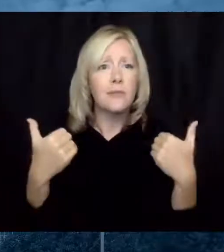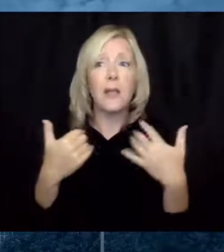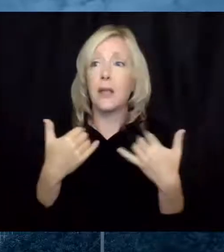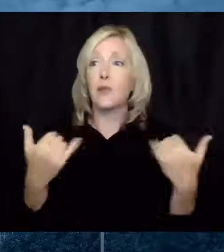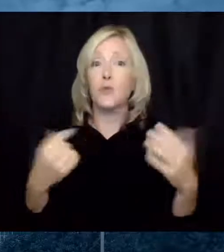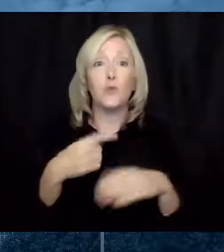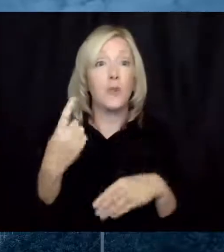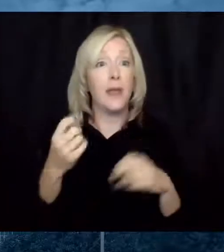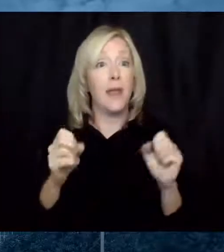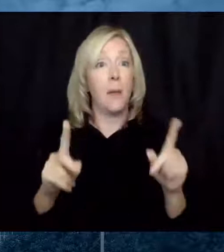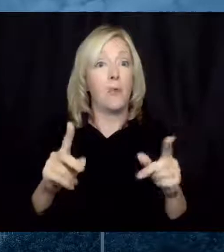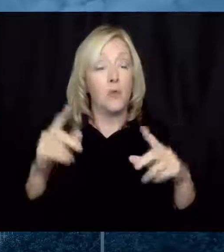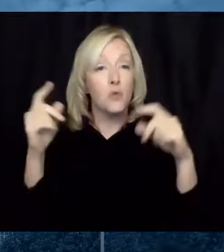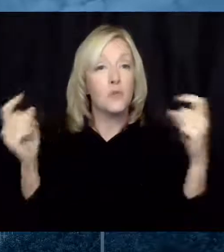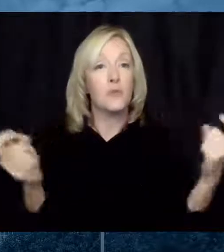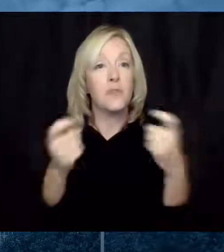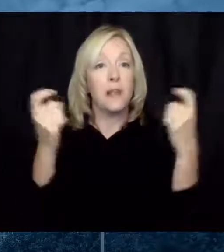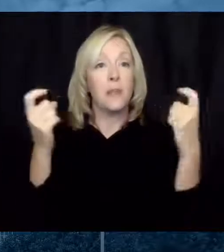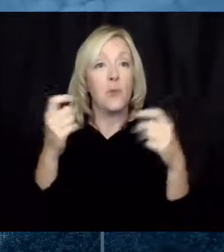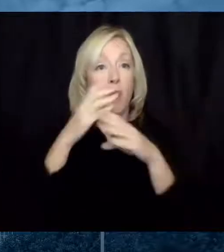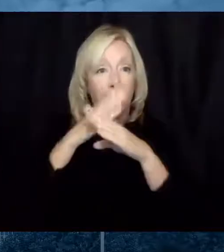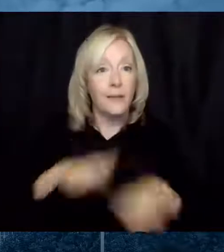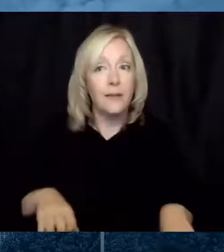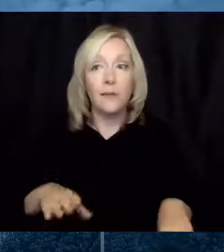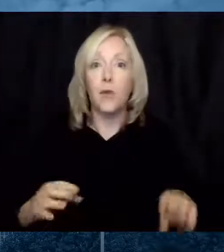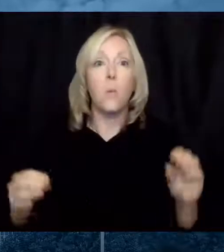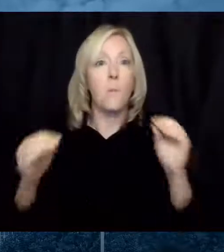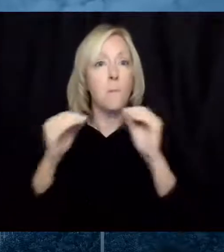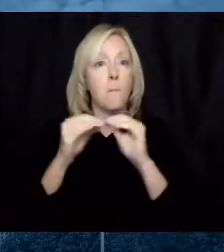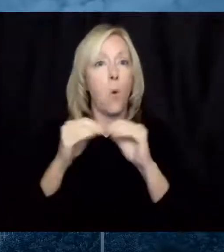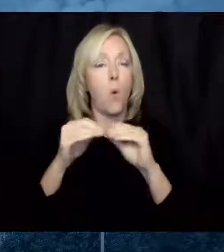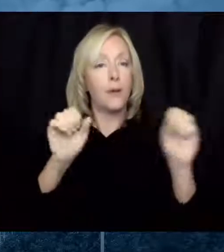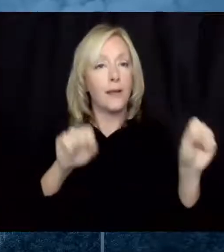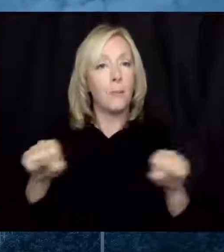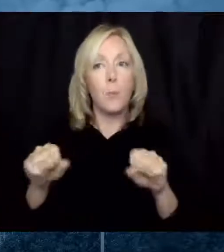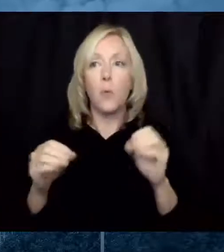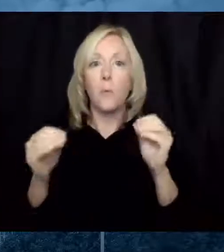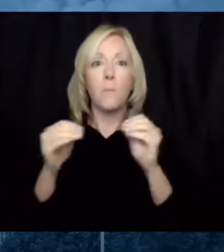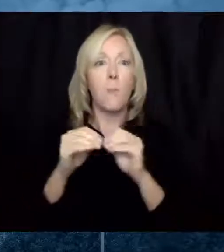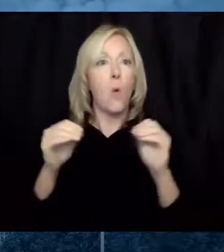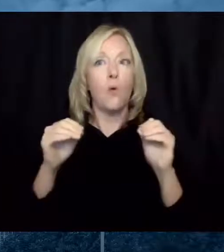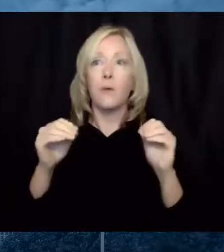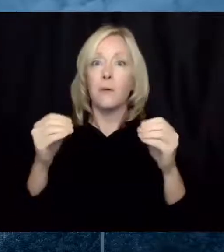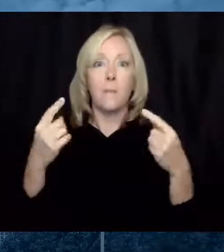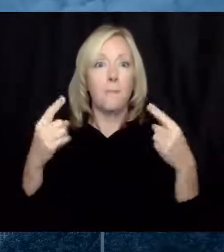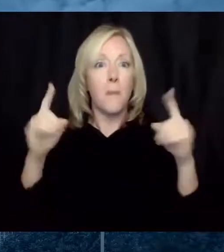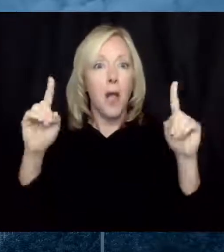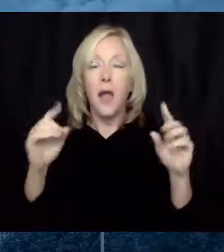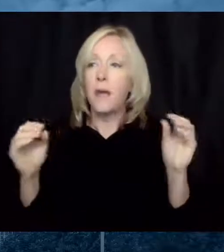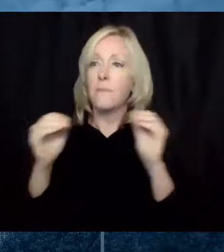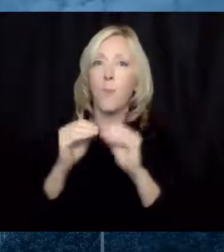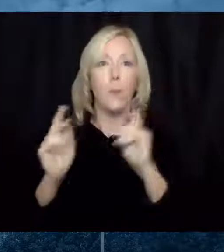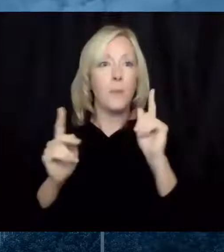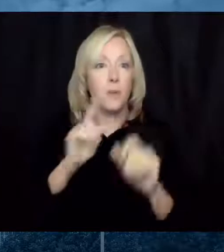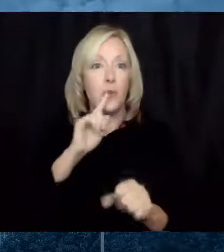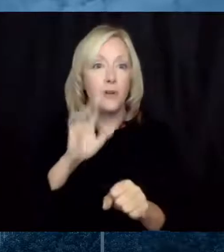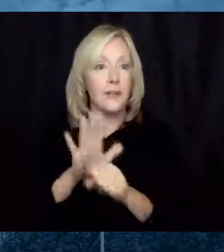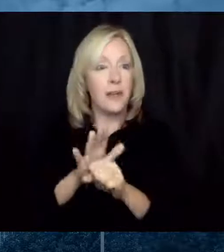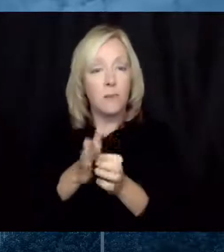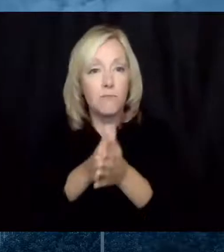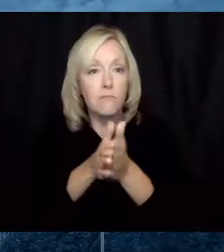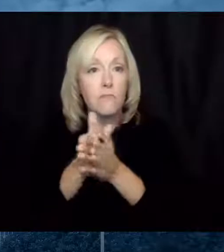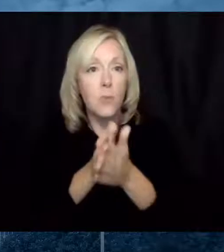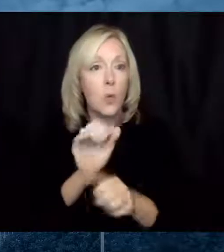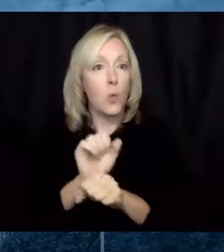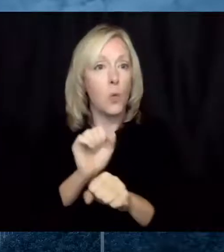opportunity to celebrate more capable, more able, and more dedicated people than we could possibly have imagined.